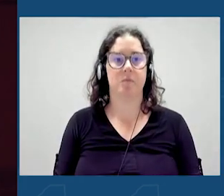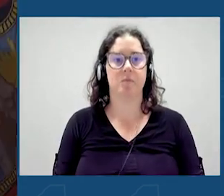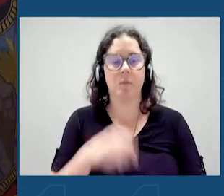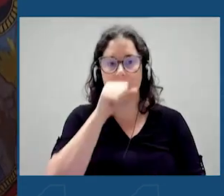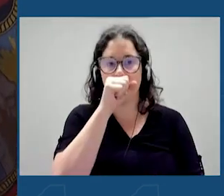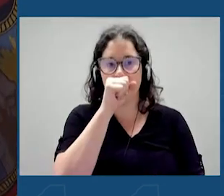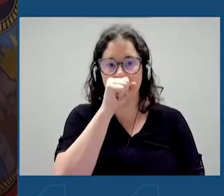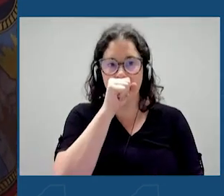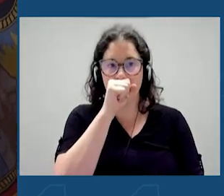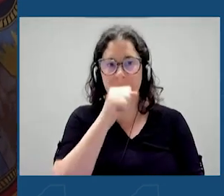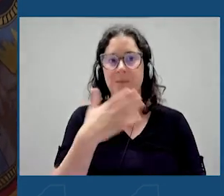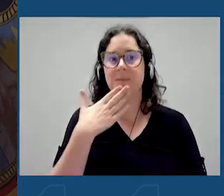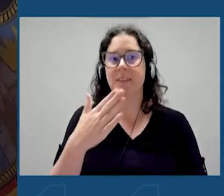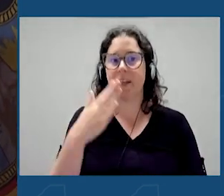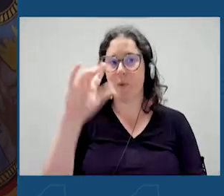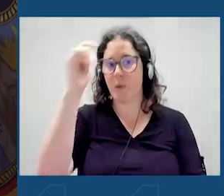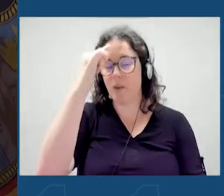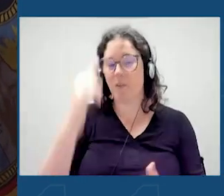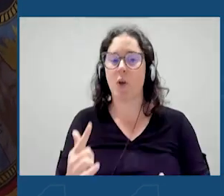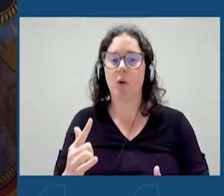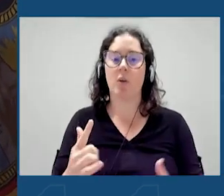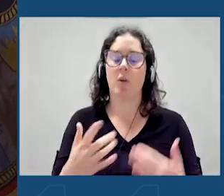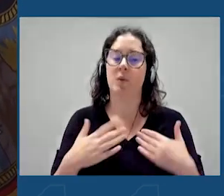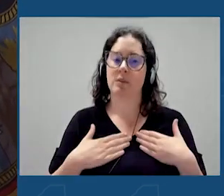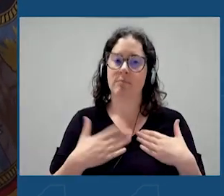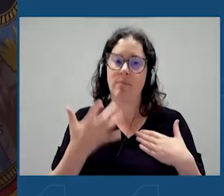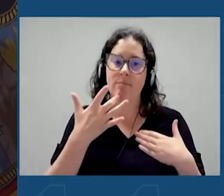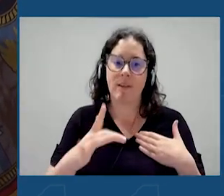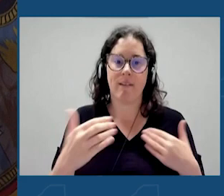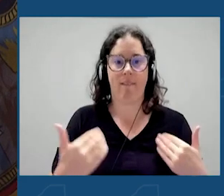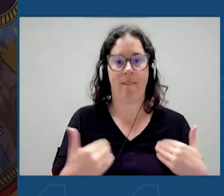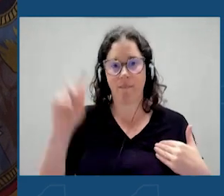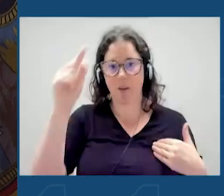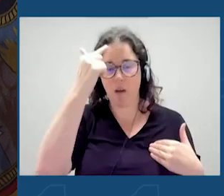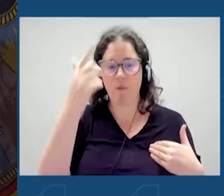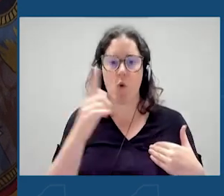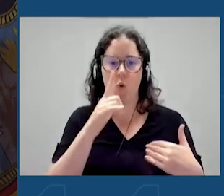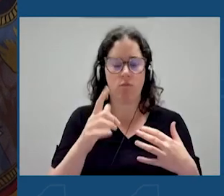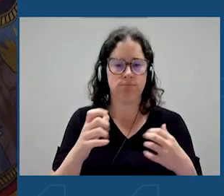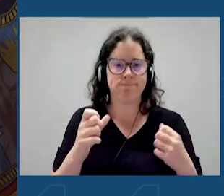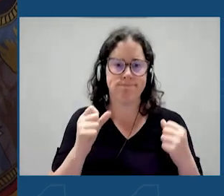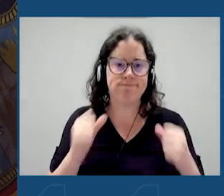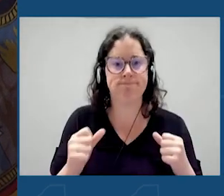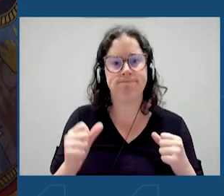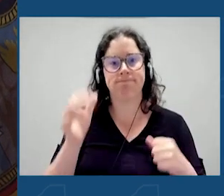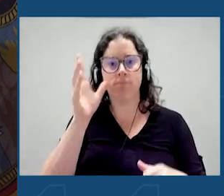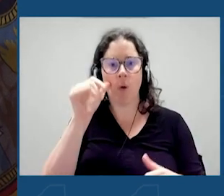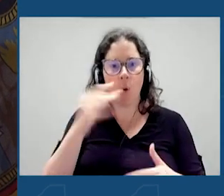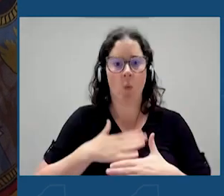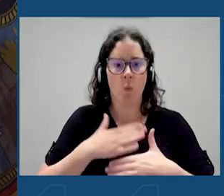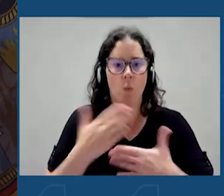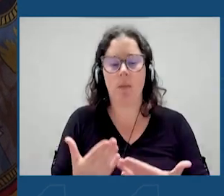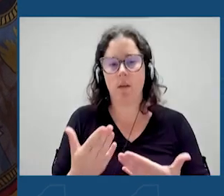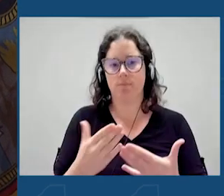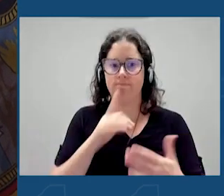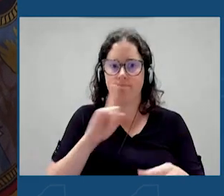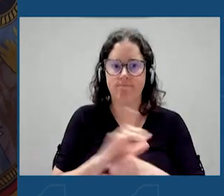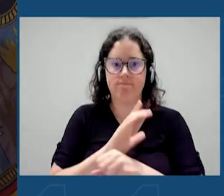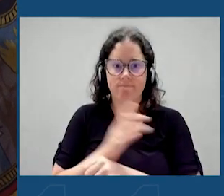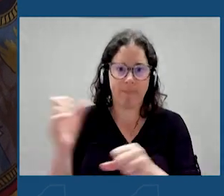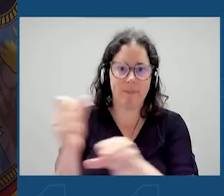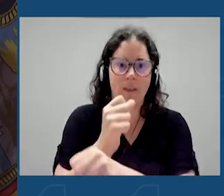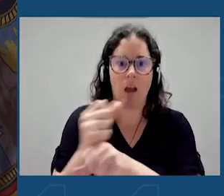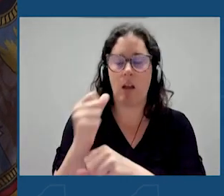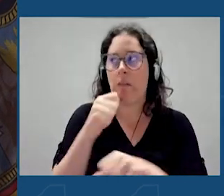Thank you, Governor. We are so fortunate to have a governor who has the guts and the willingness to step into the fight and not shy away from the